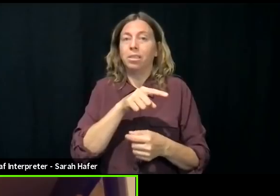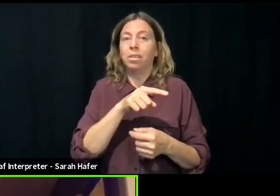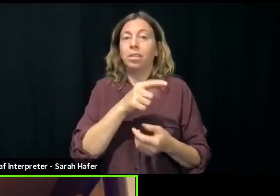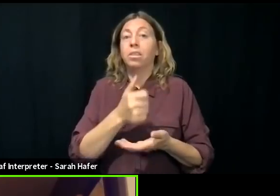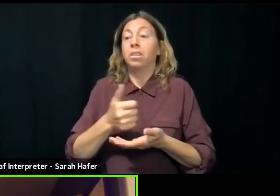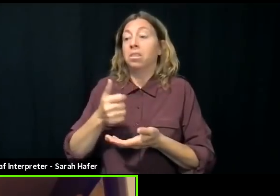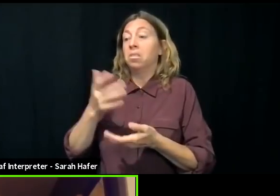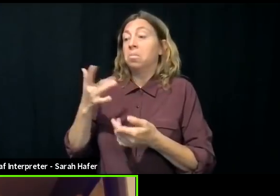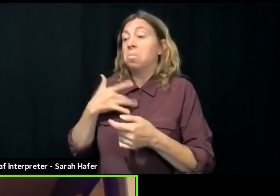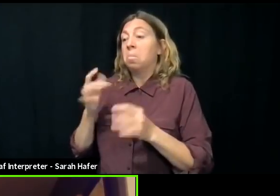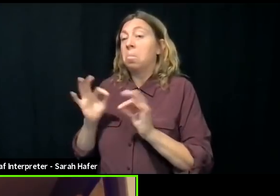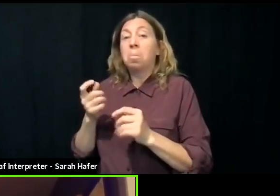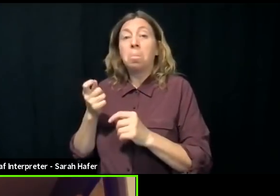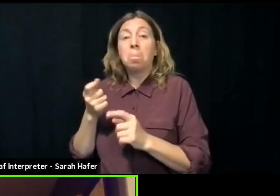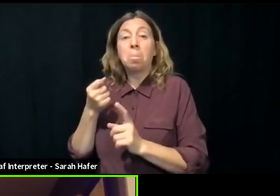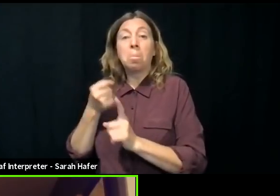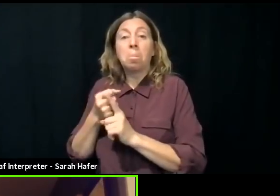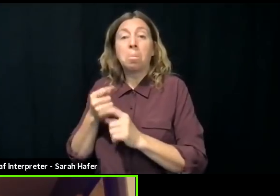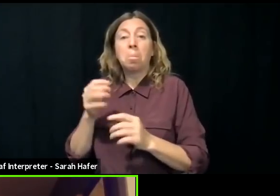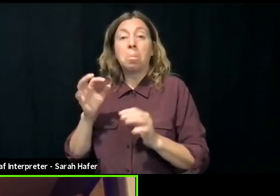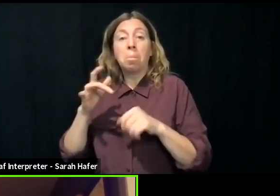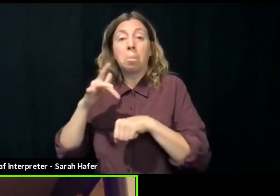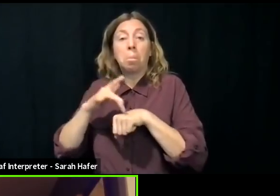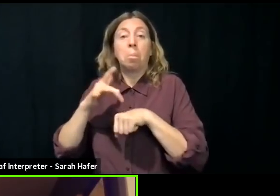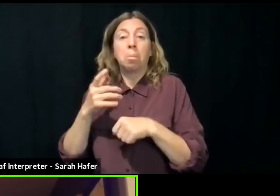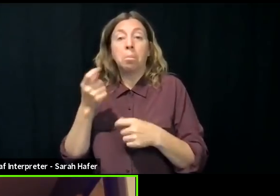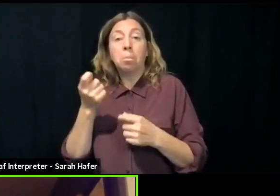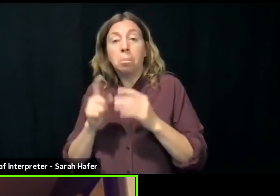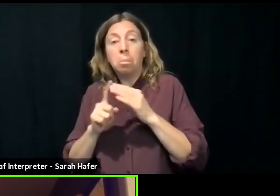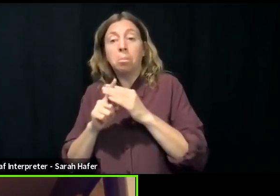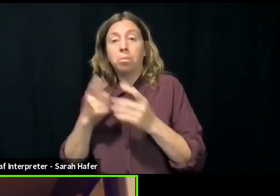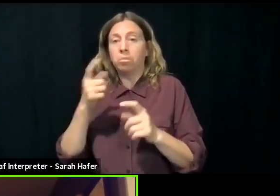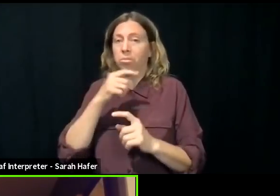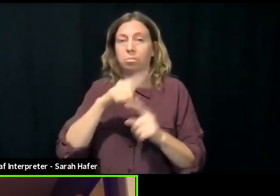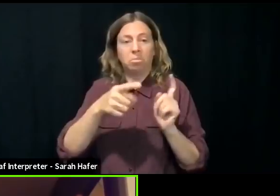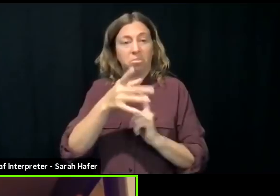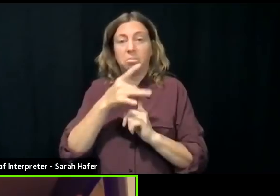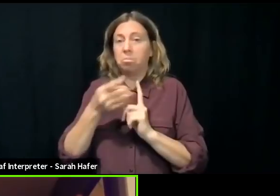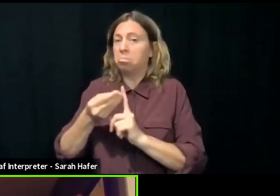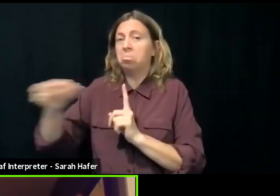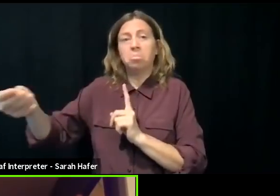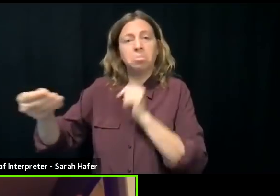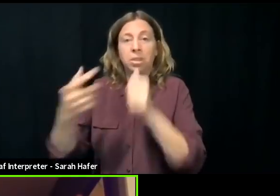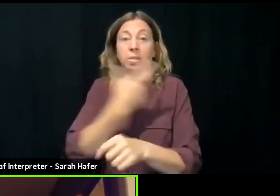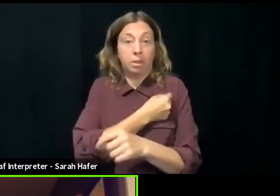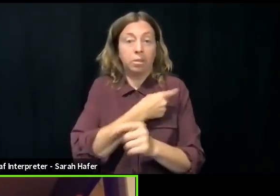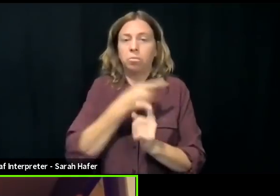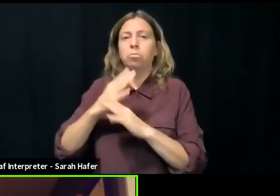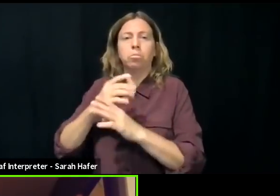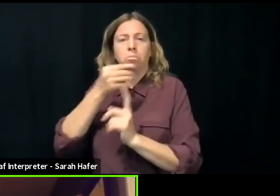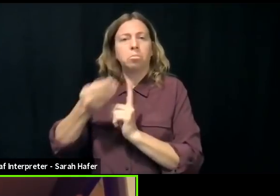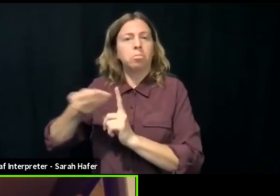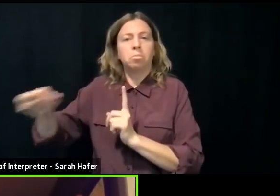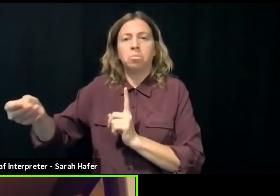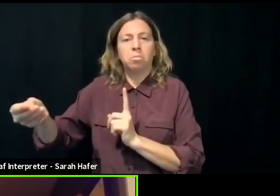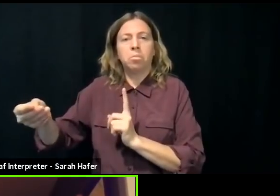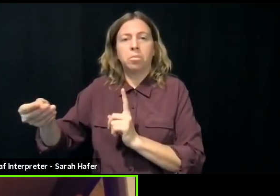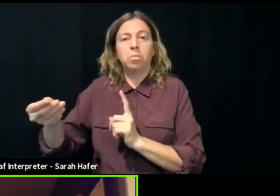around them. What we do know is that in certain settings where people are getting tested routinely for travel or for their